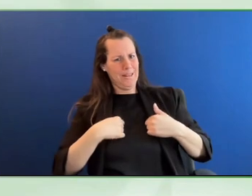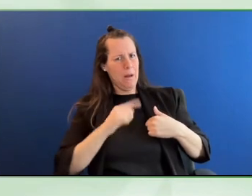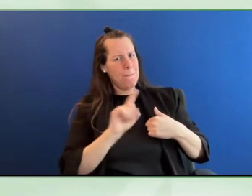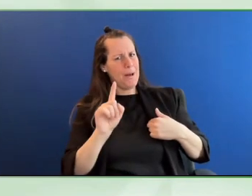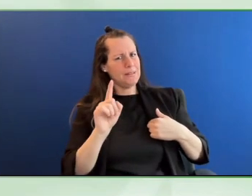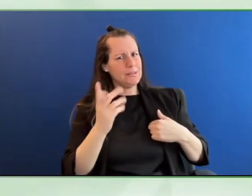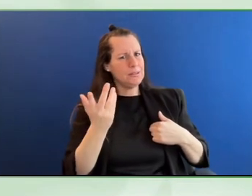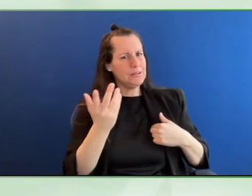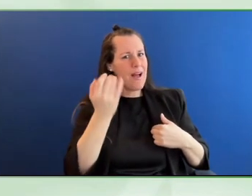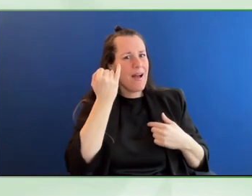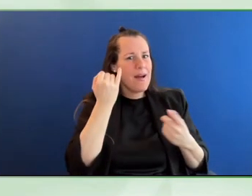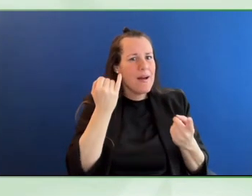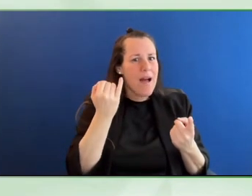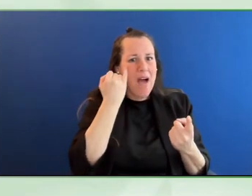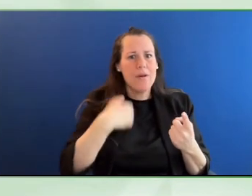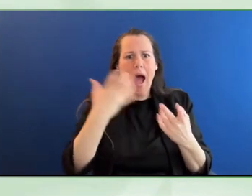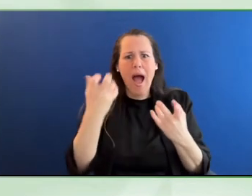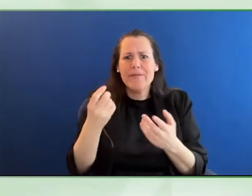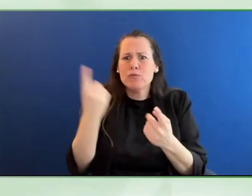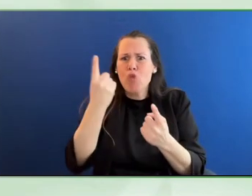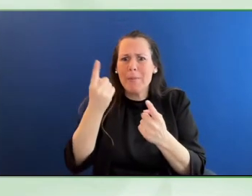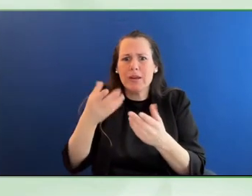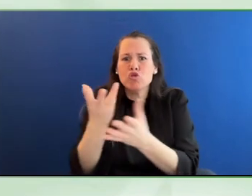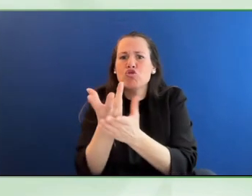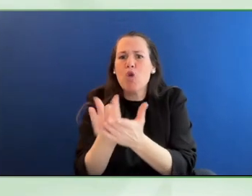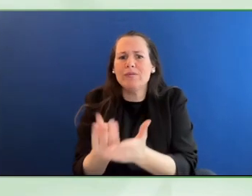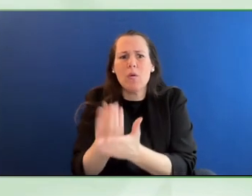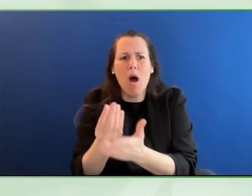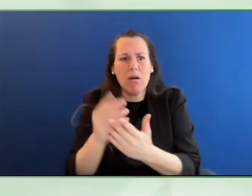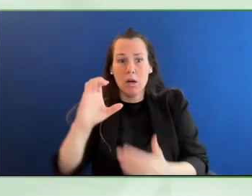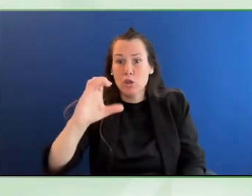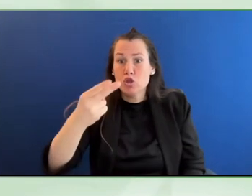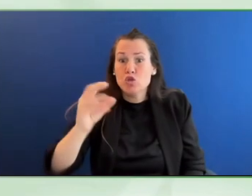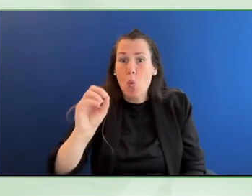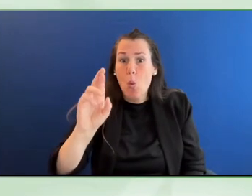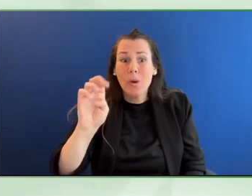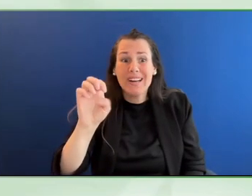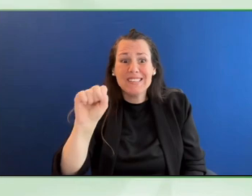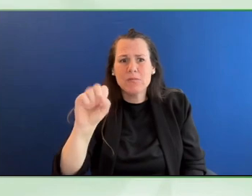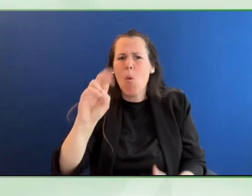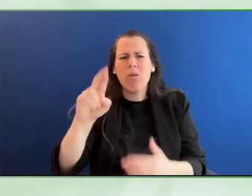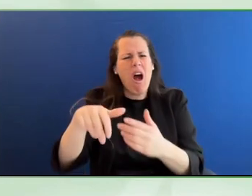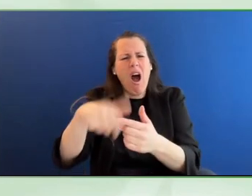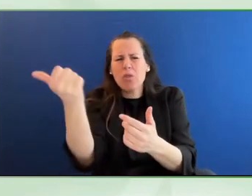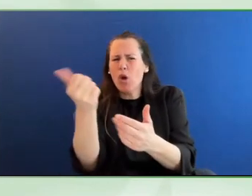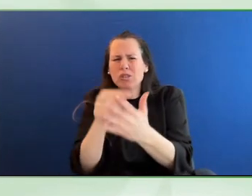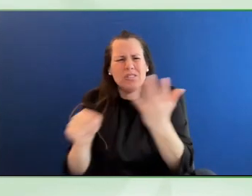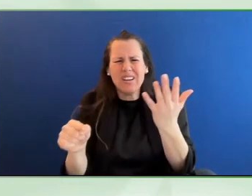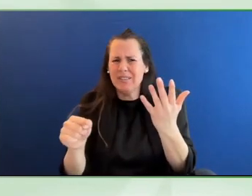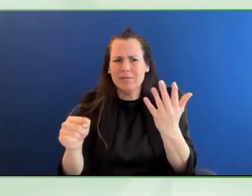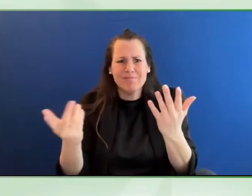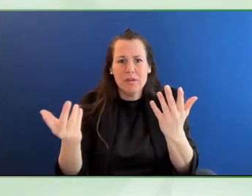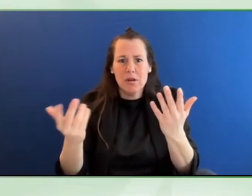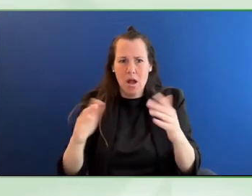AT installed. You now can have any AT on any computer in your school without you having to install it on any